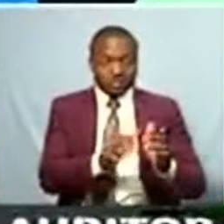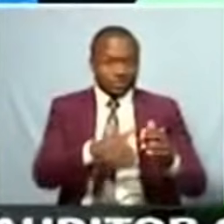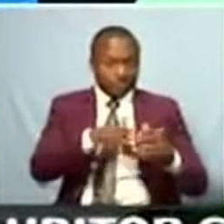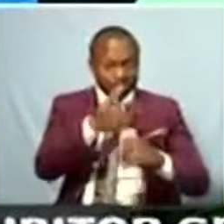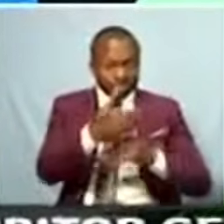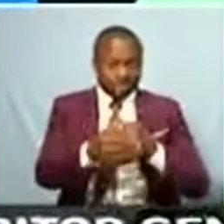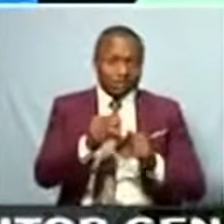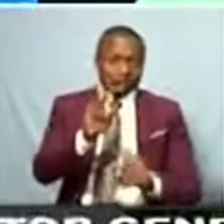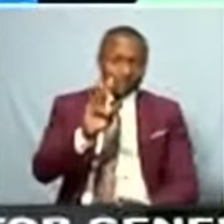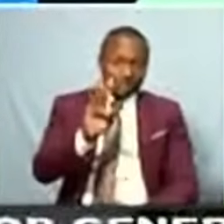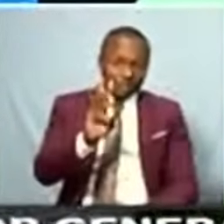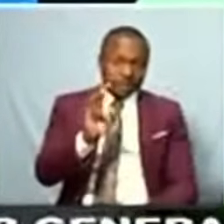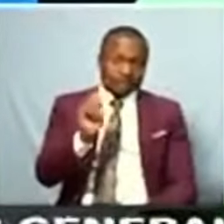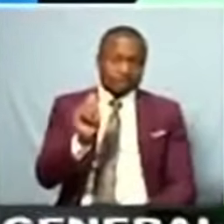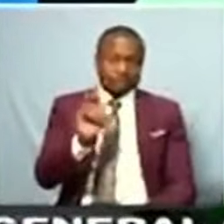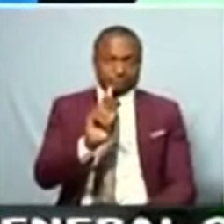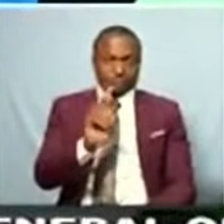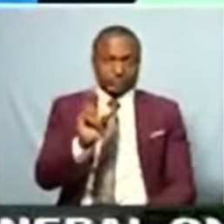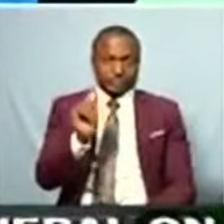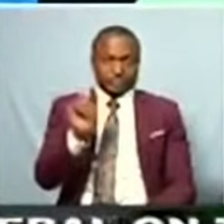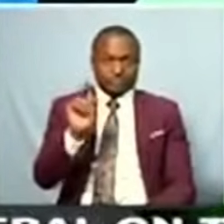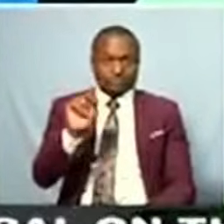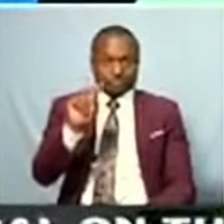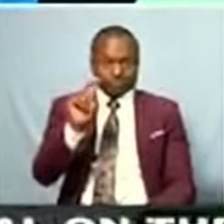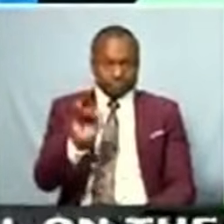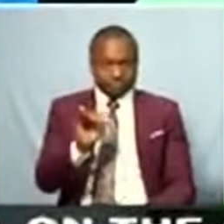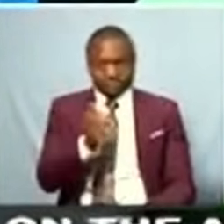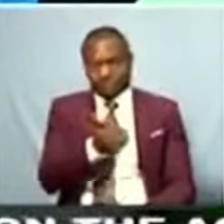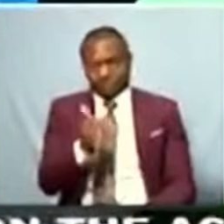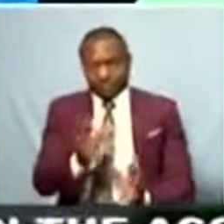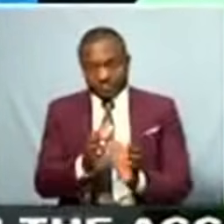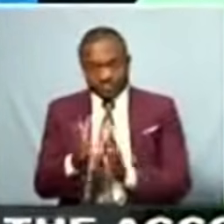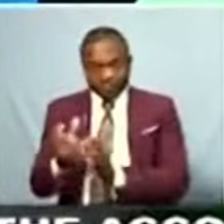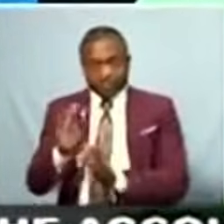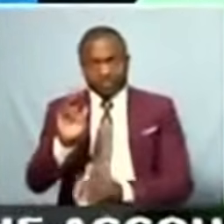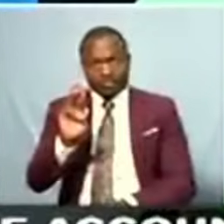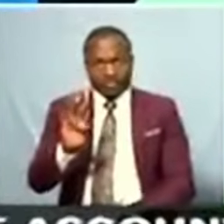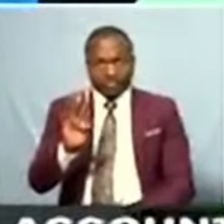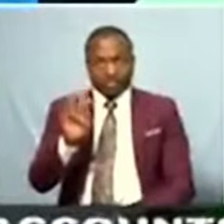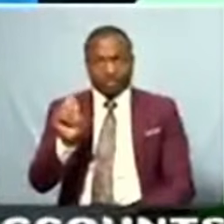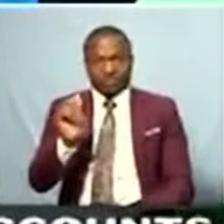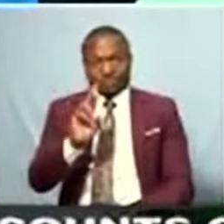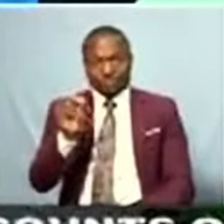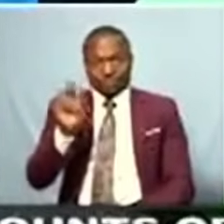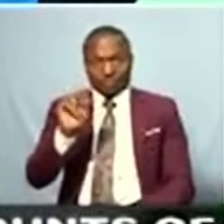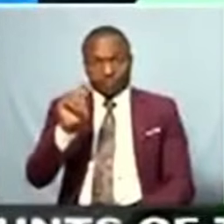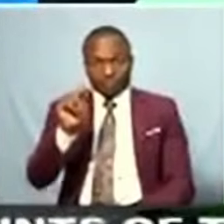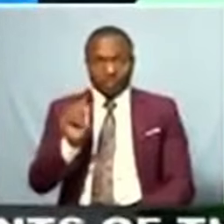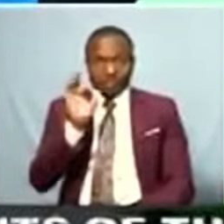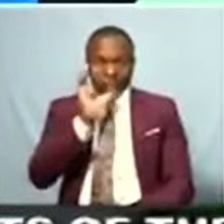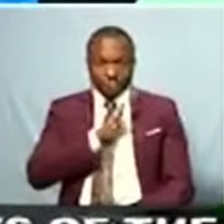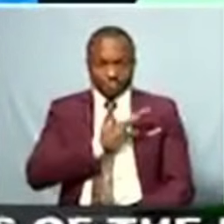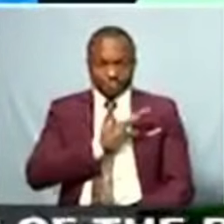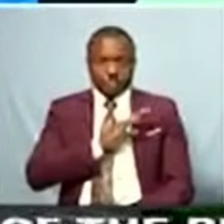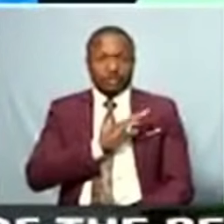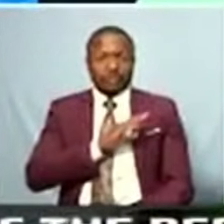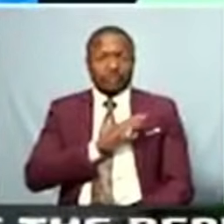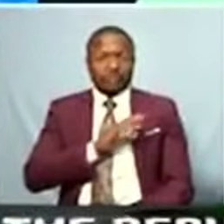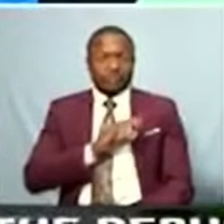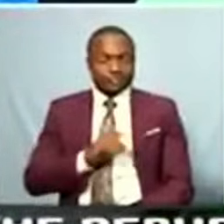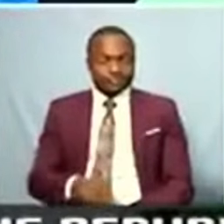warranty period. On the other side, we are saying it was the warranty period had elapsed, so we had to repair